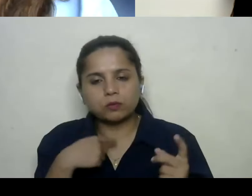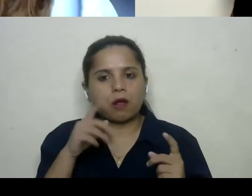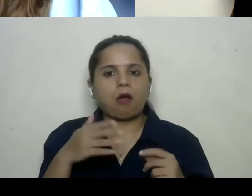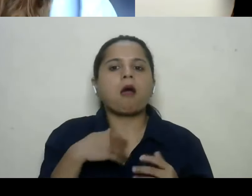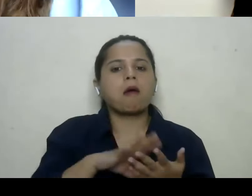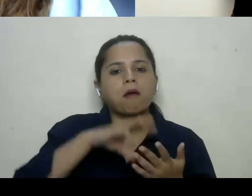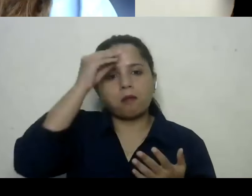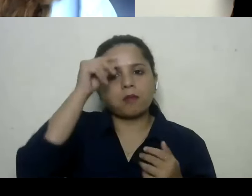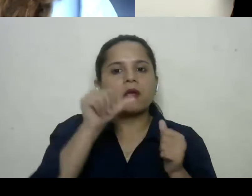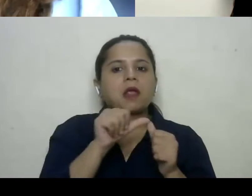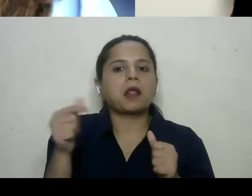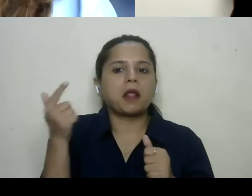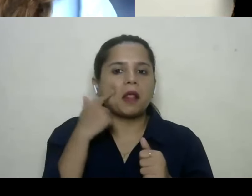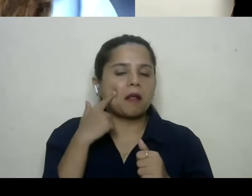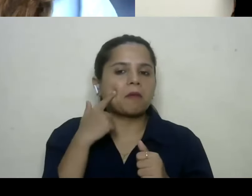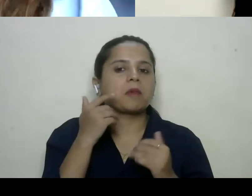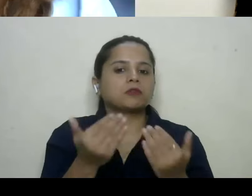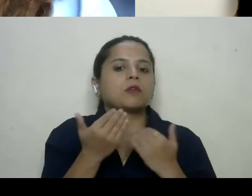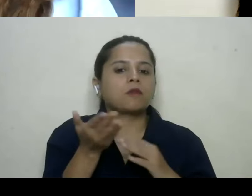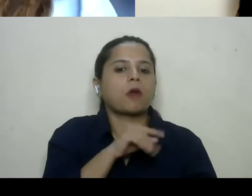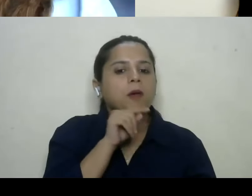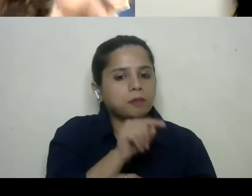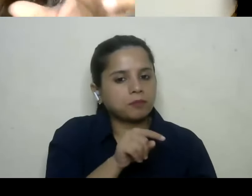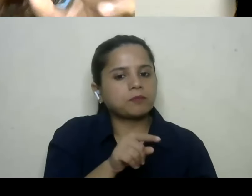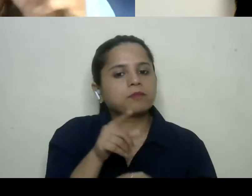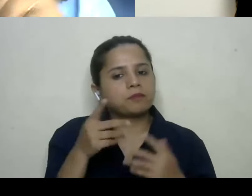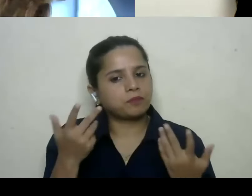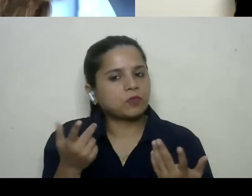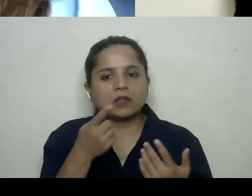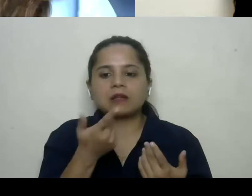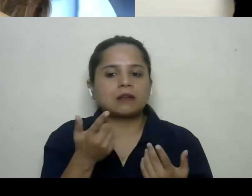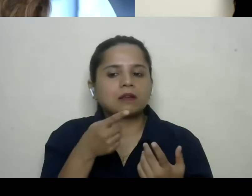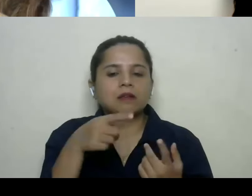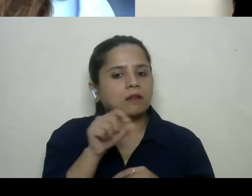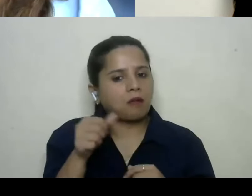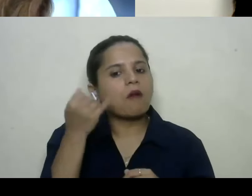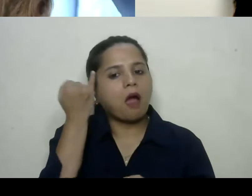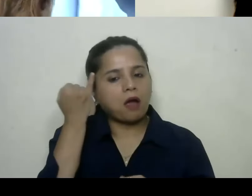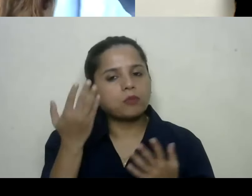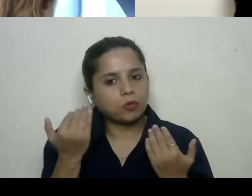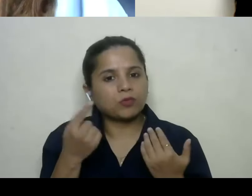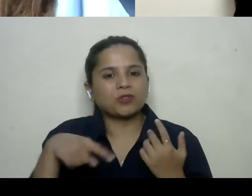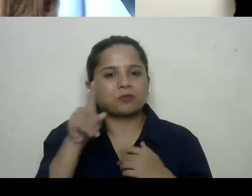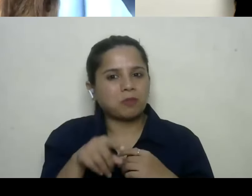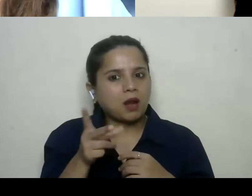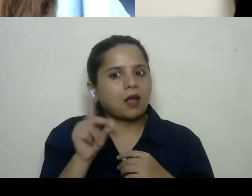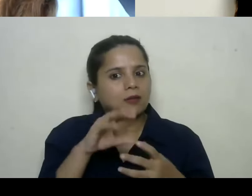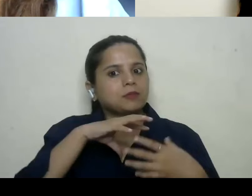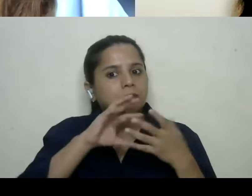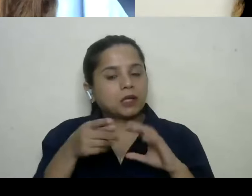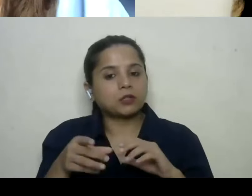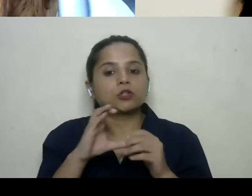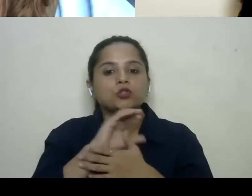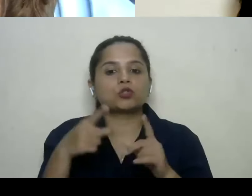the AI support from them. That they cannot. They can get yes, ideas, but you have to reformulate. Now, ChatGPT has given